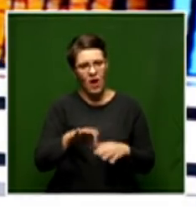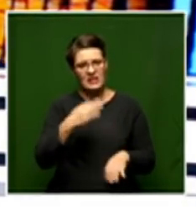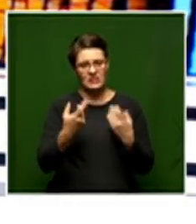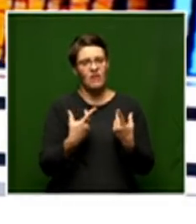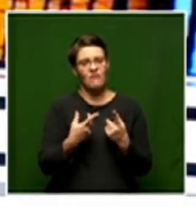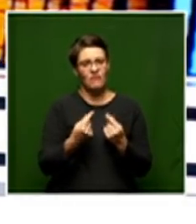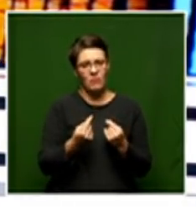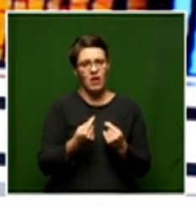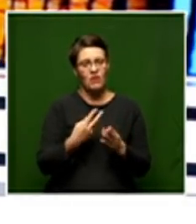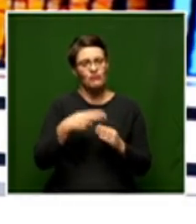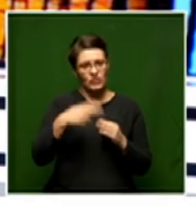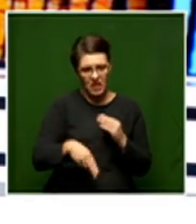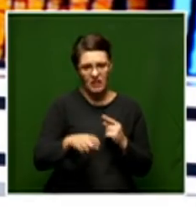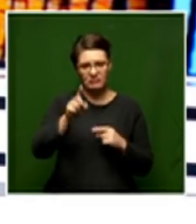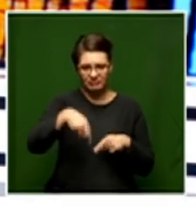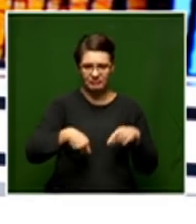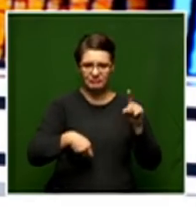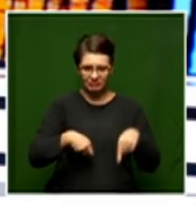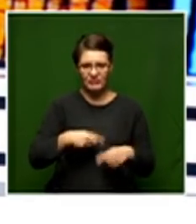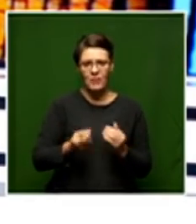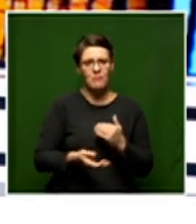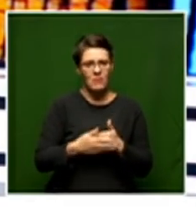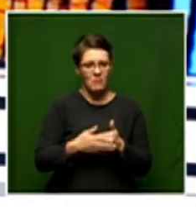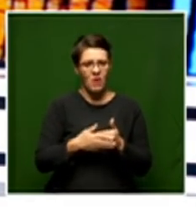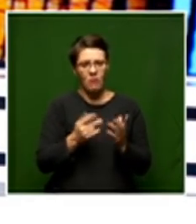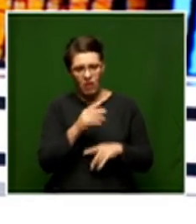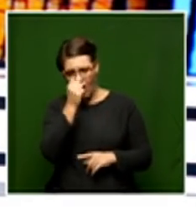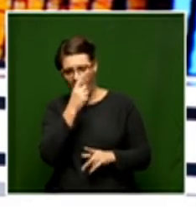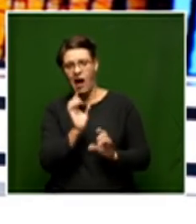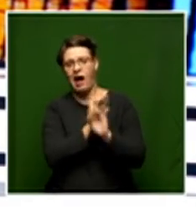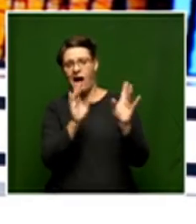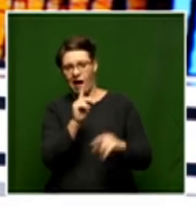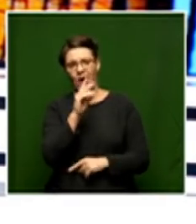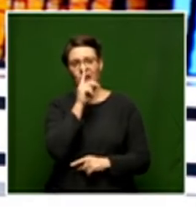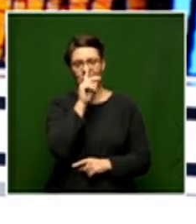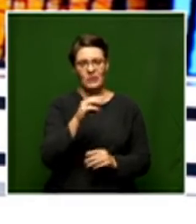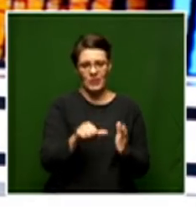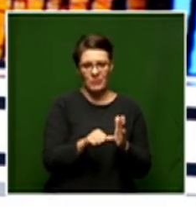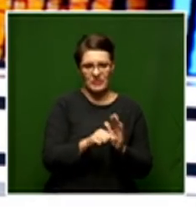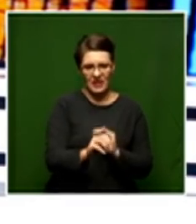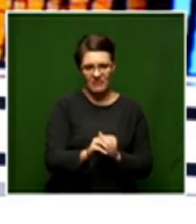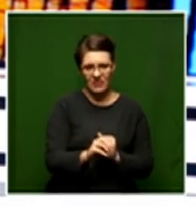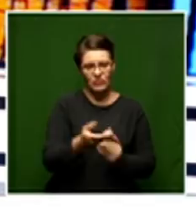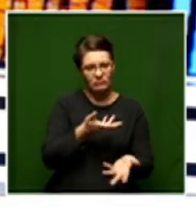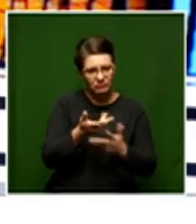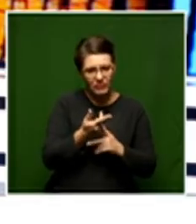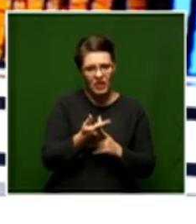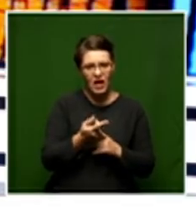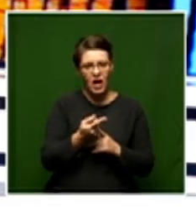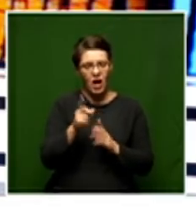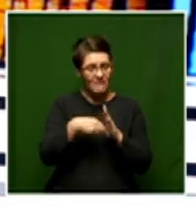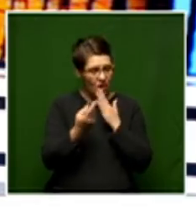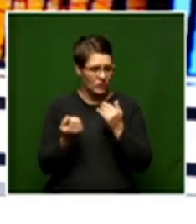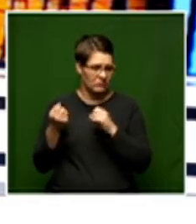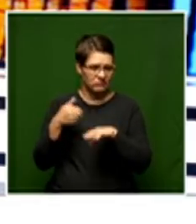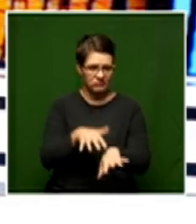you as the results start making sense of everything, which is important, and also talking to that voter turnout, because